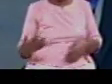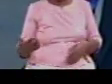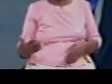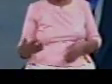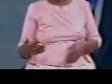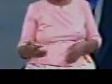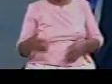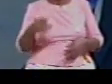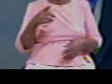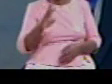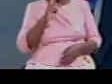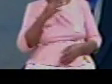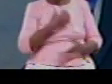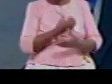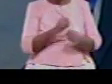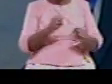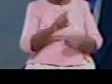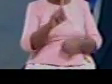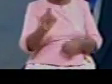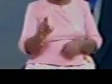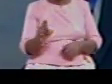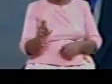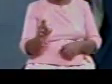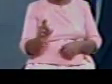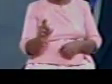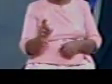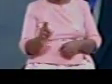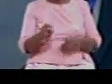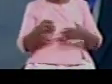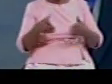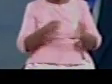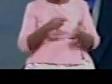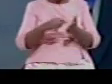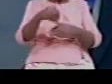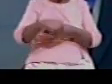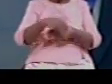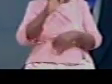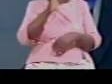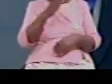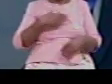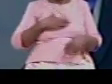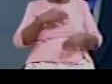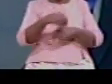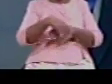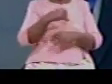you saved? Let that be my set time of salvation.